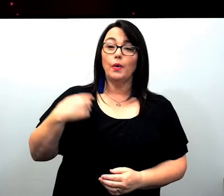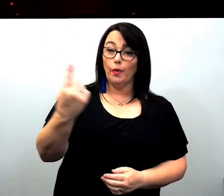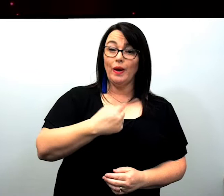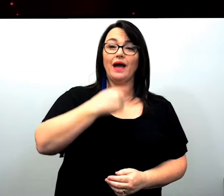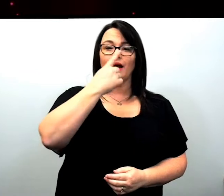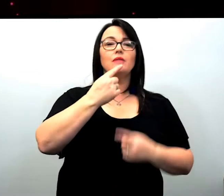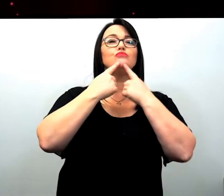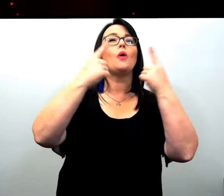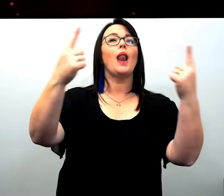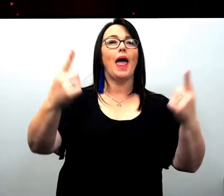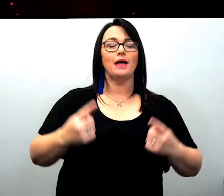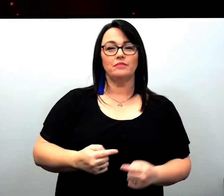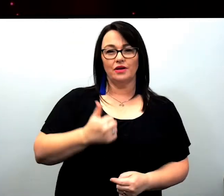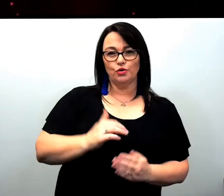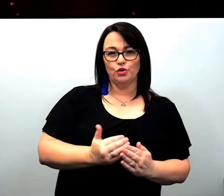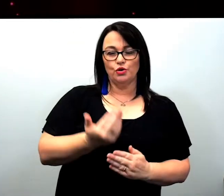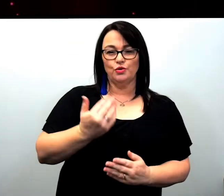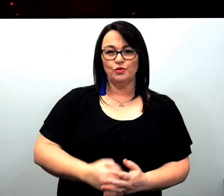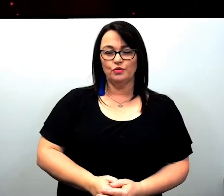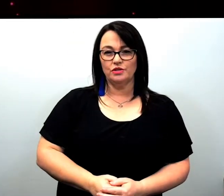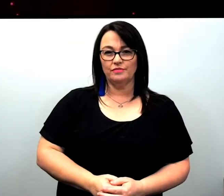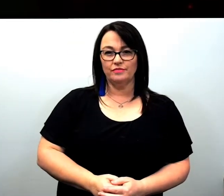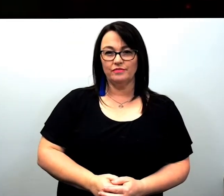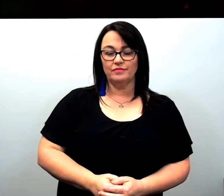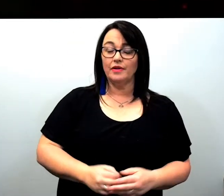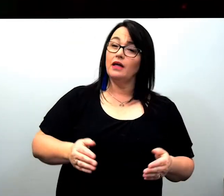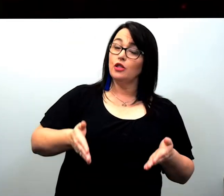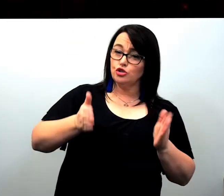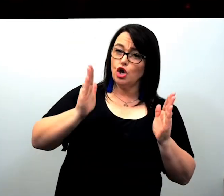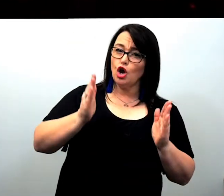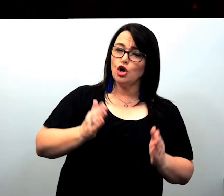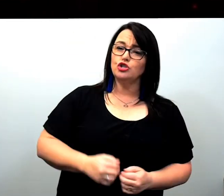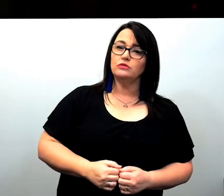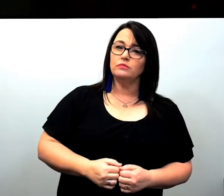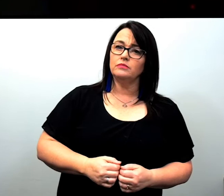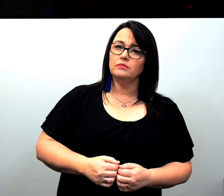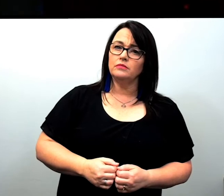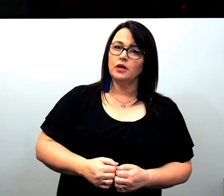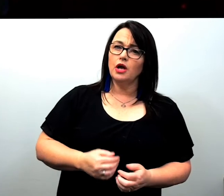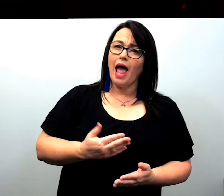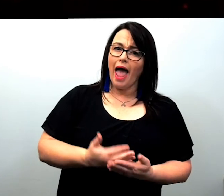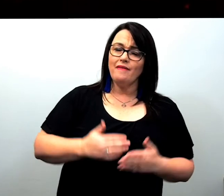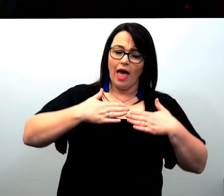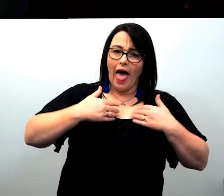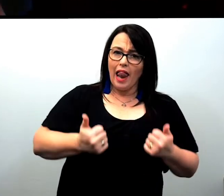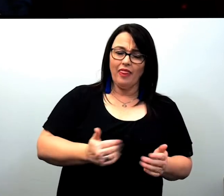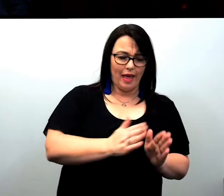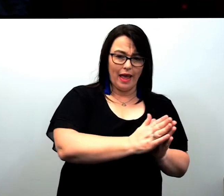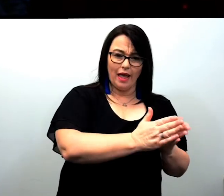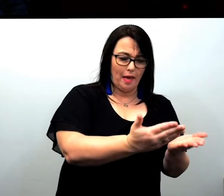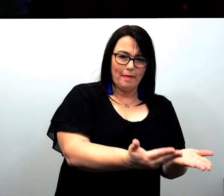The purpose of the church is for biblical doctrine. Amazes me how many people live